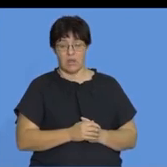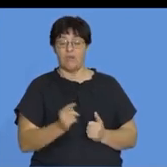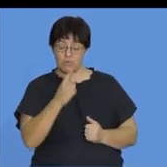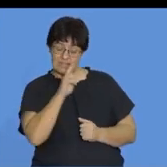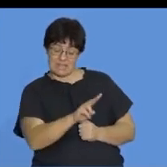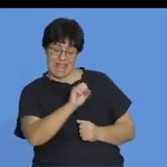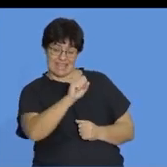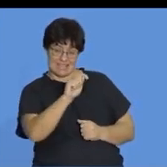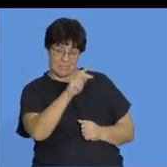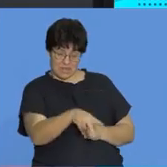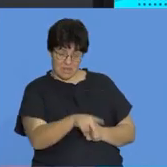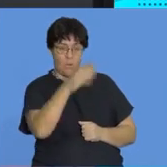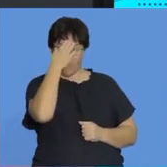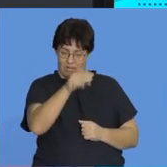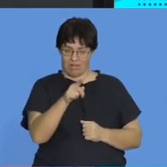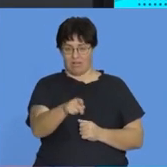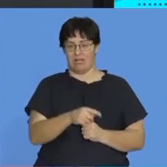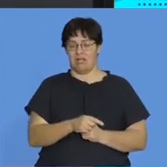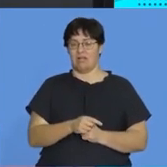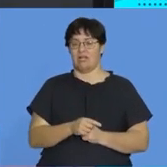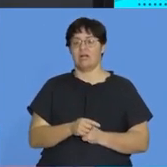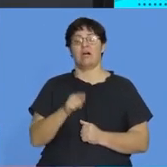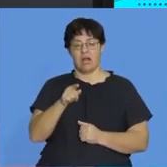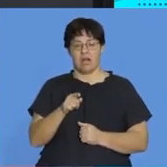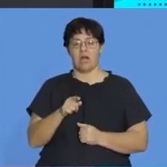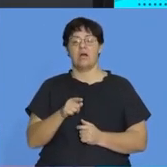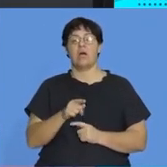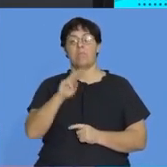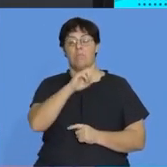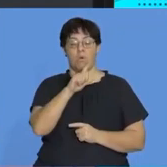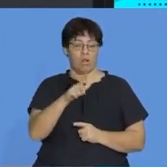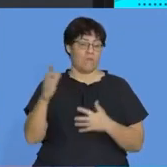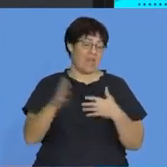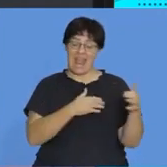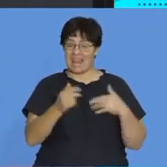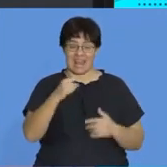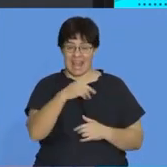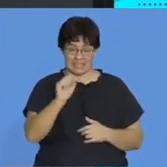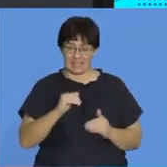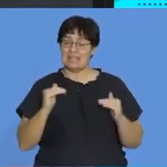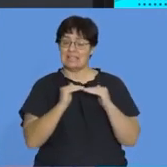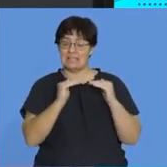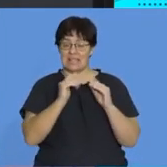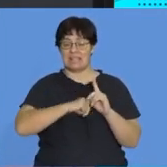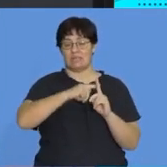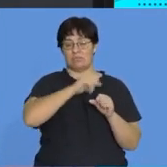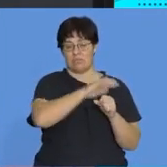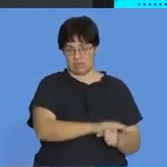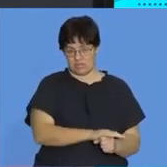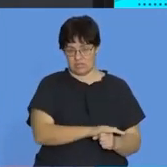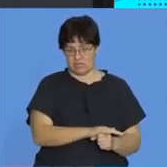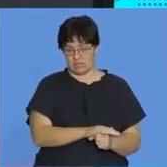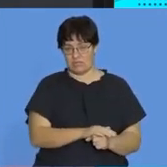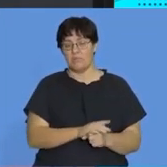The moment we see STP, we immediately think of the molar gas volume, that a mole of any gas at standard temperature and pressure